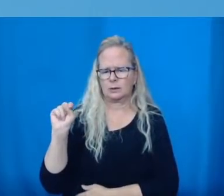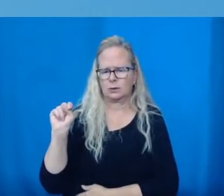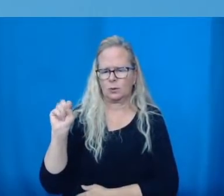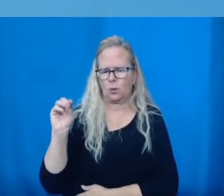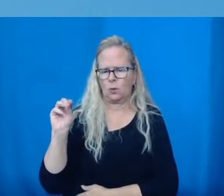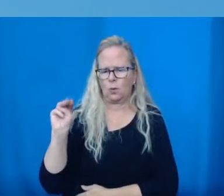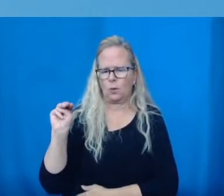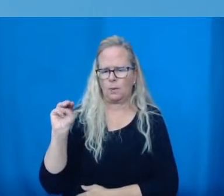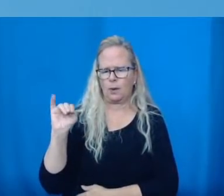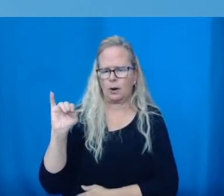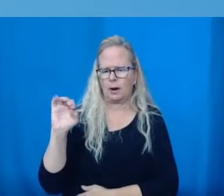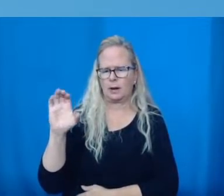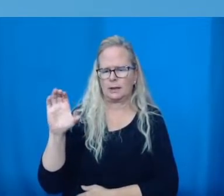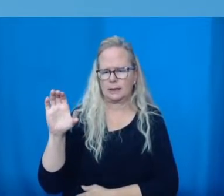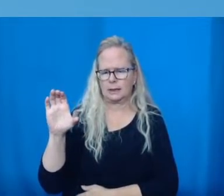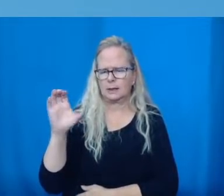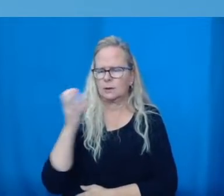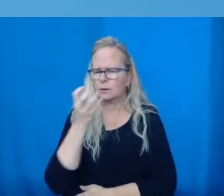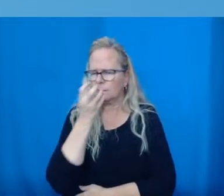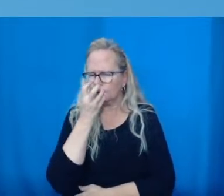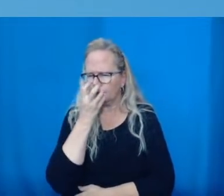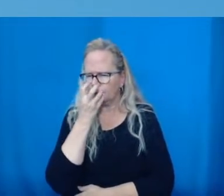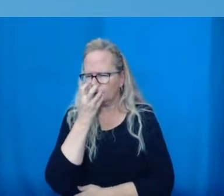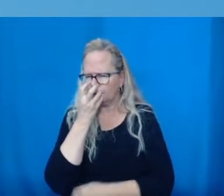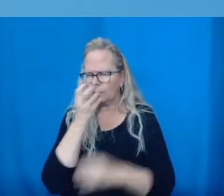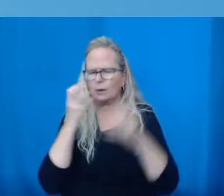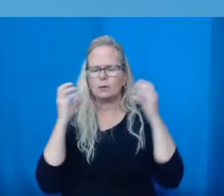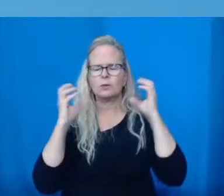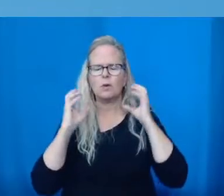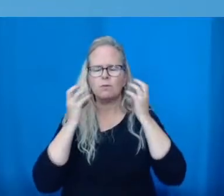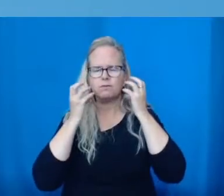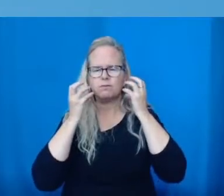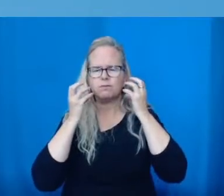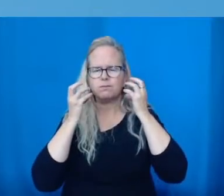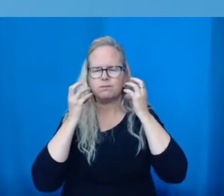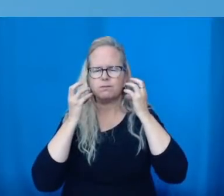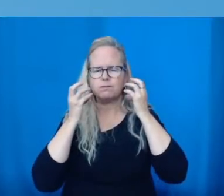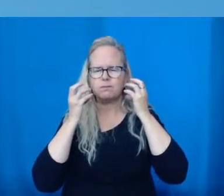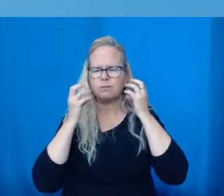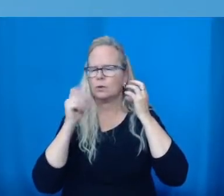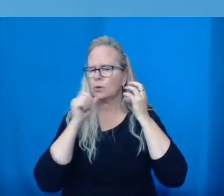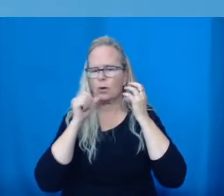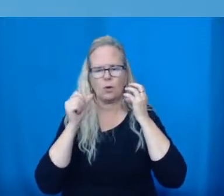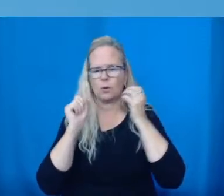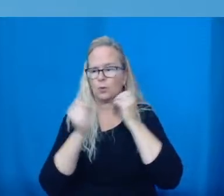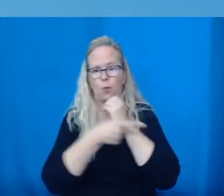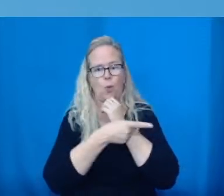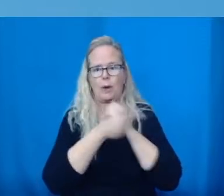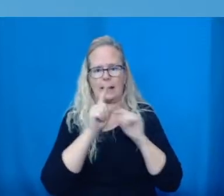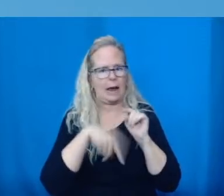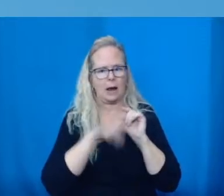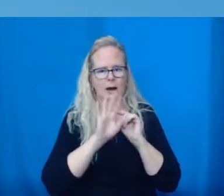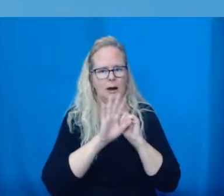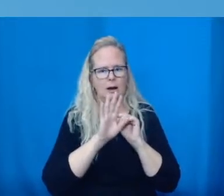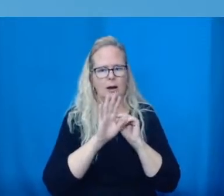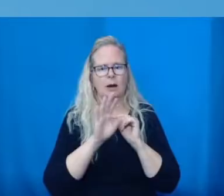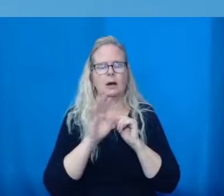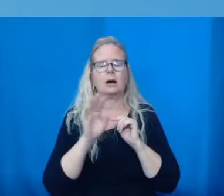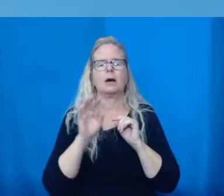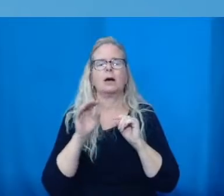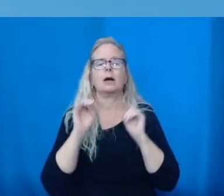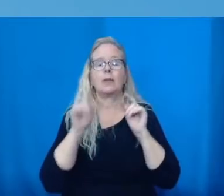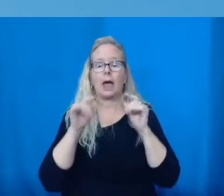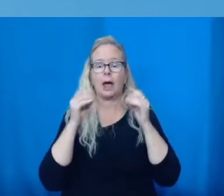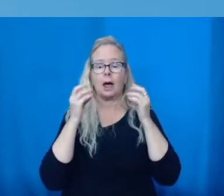They're long lasting, and at the end of the day, they're much more cost effective. And then in acute healthcare